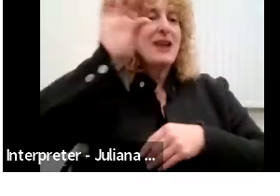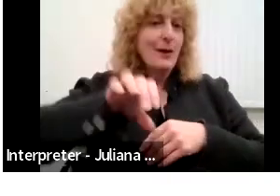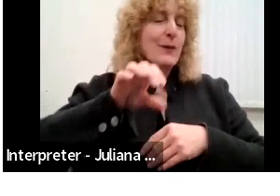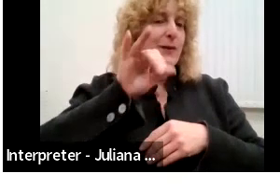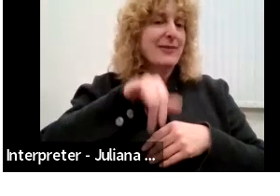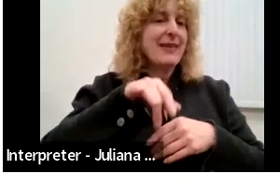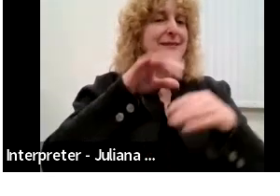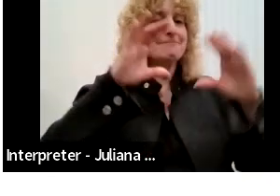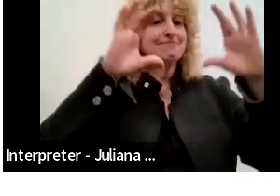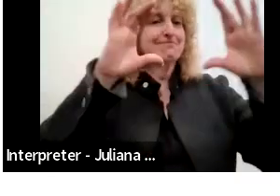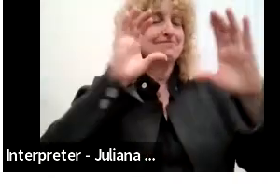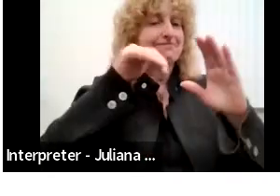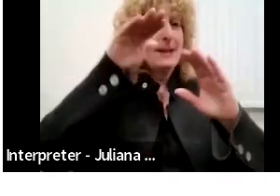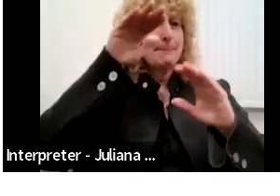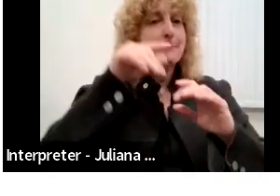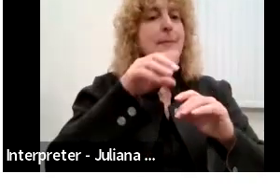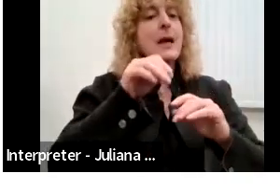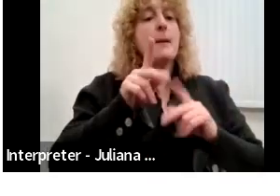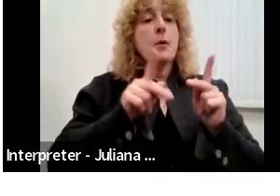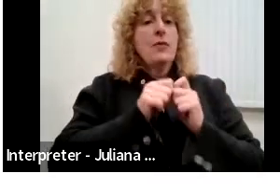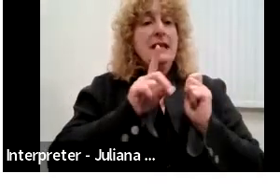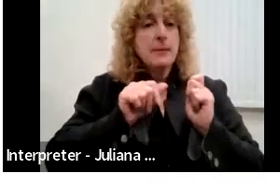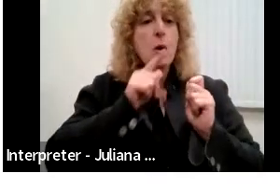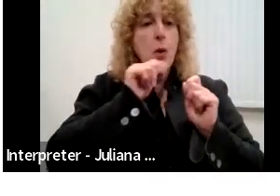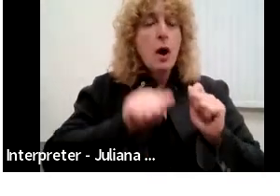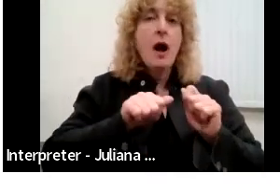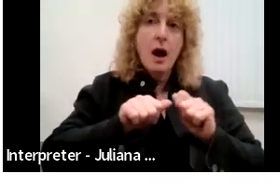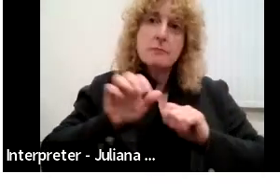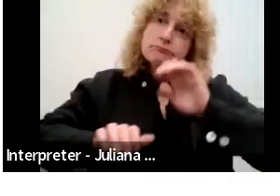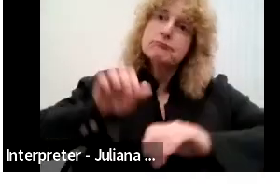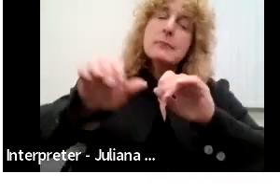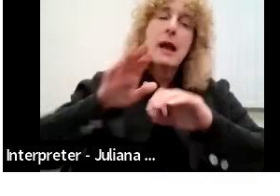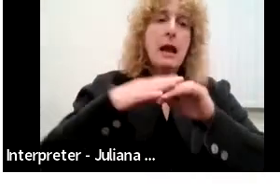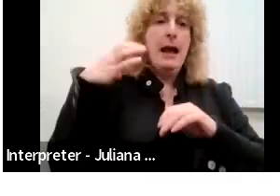disabilities climbing the Capitol steps.